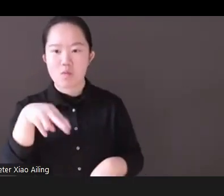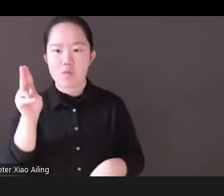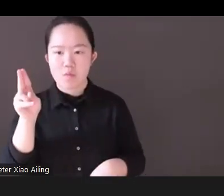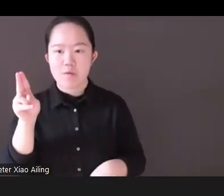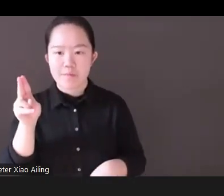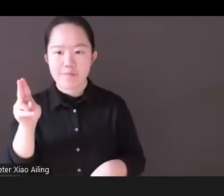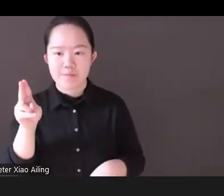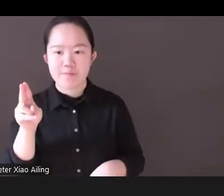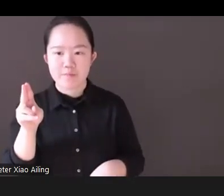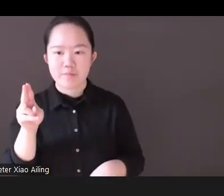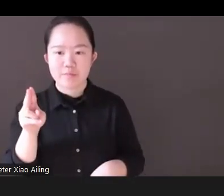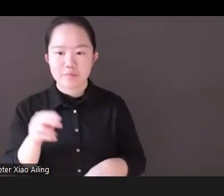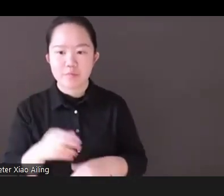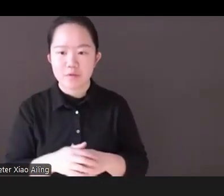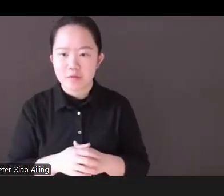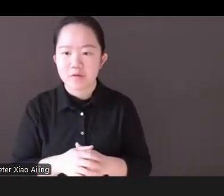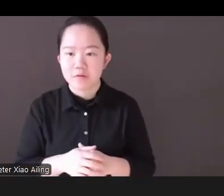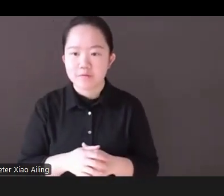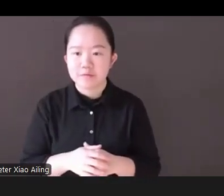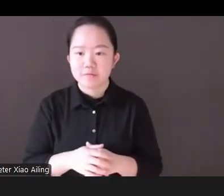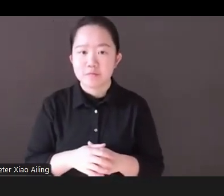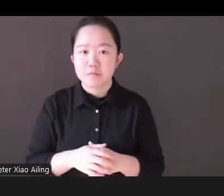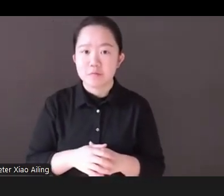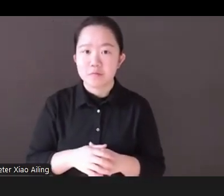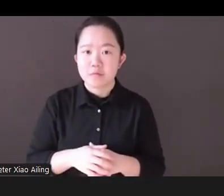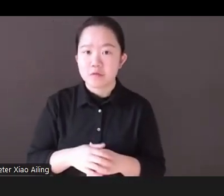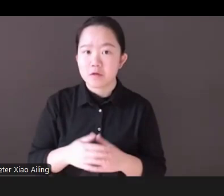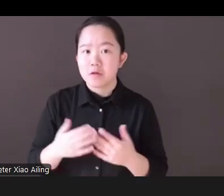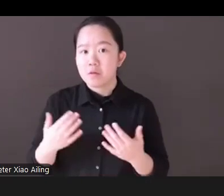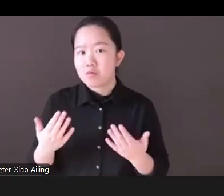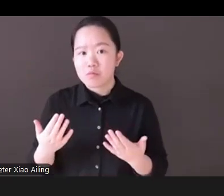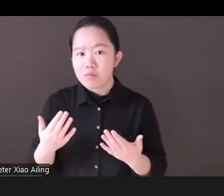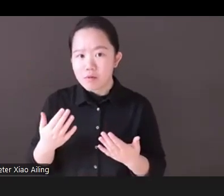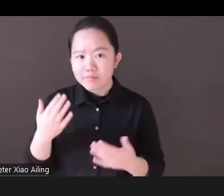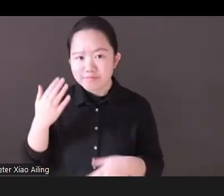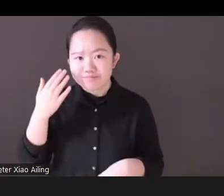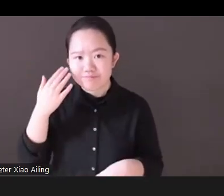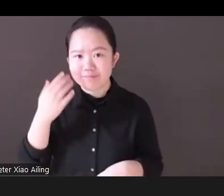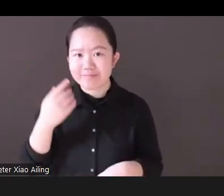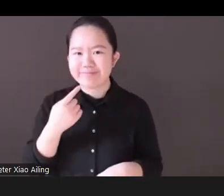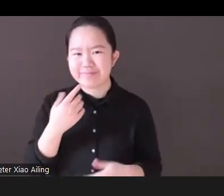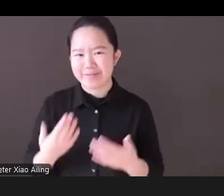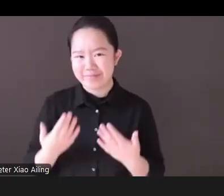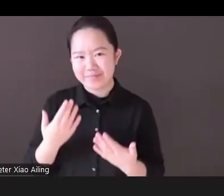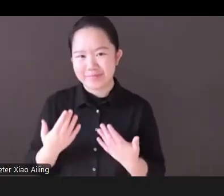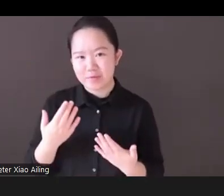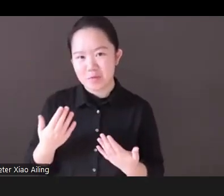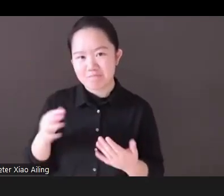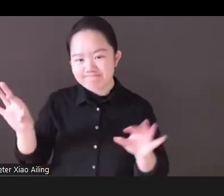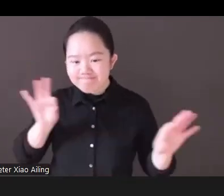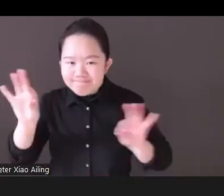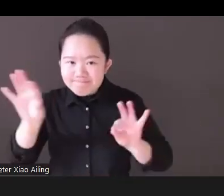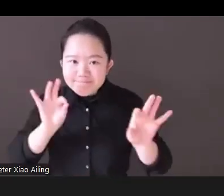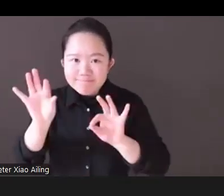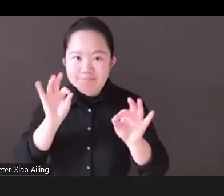different services, for instance, and inspect them. But I think complaints, what we will probably receive from